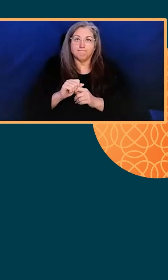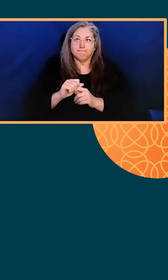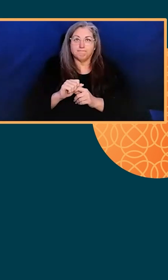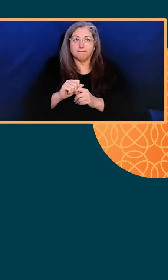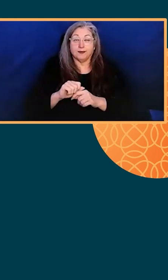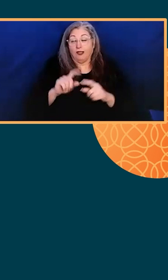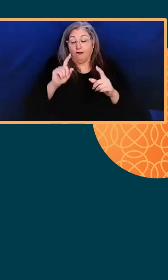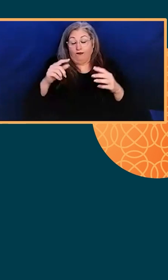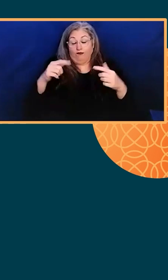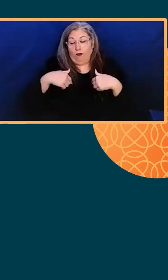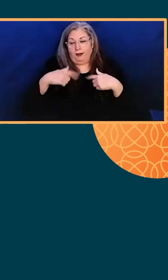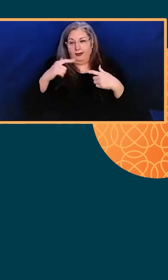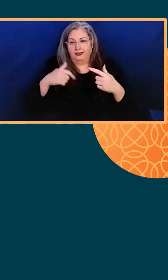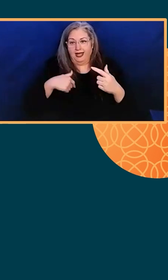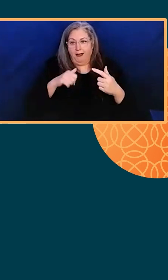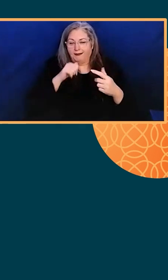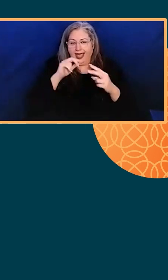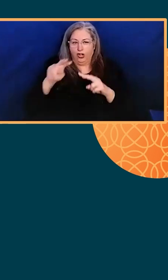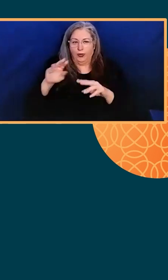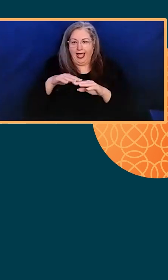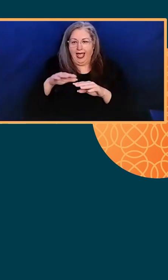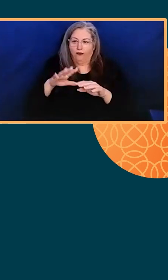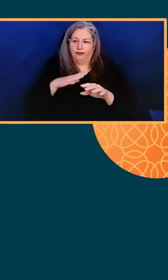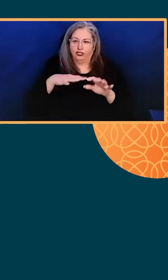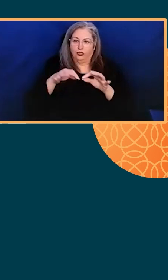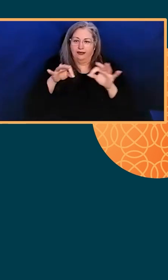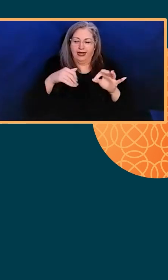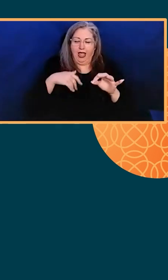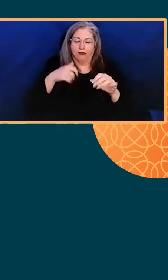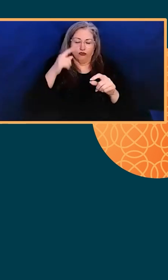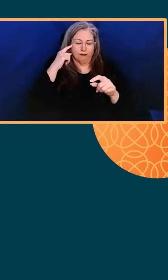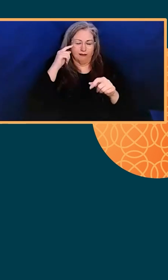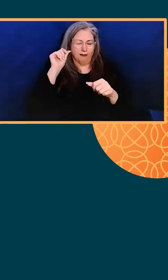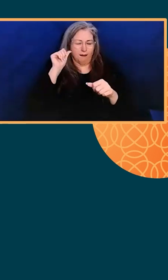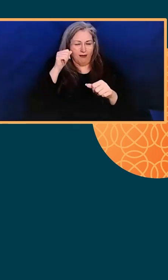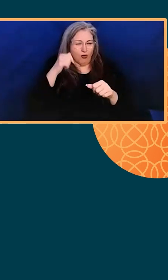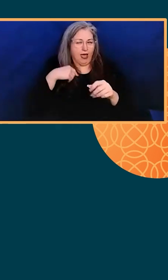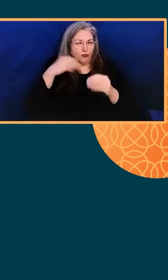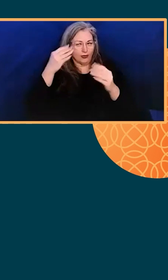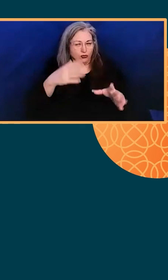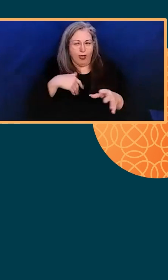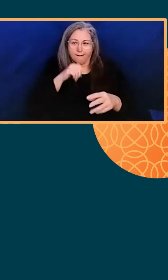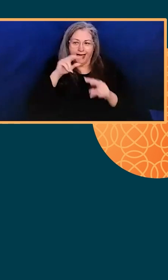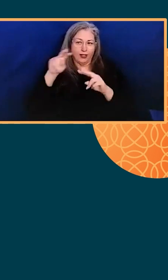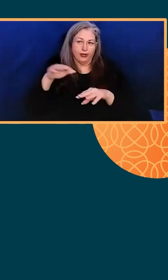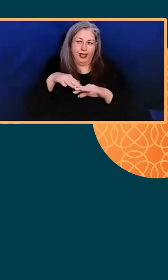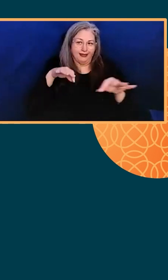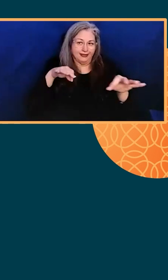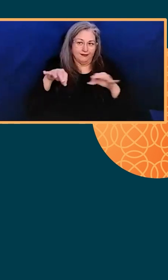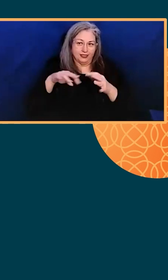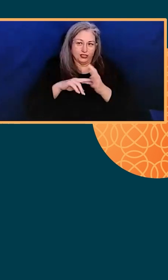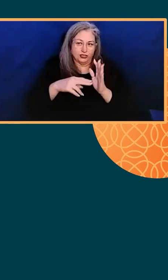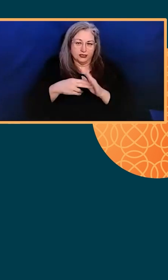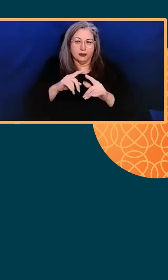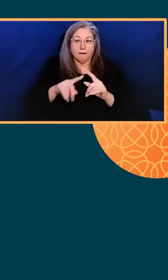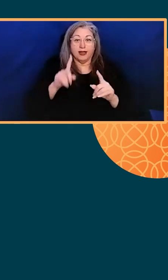to me, because I'm not looking at a definition and I want to be very mindful of saying that I'm not looking at a definition right now. The model minority